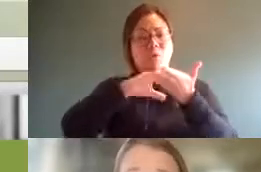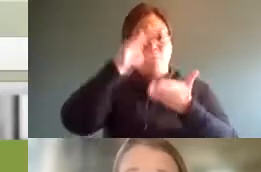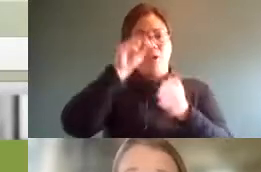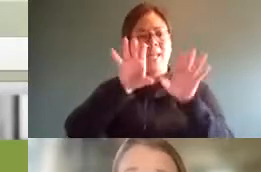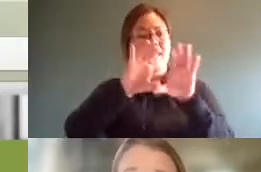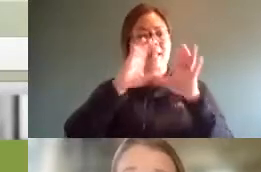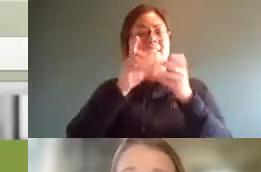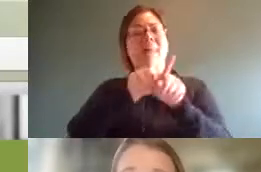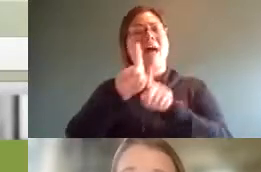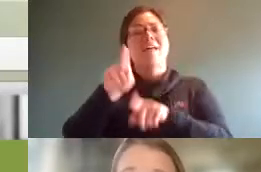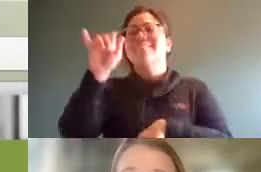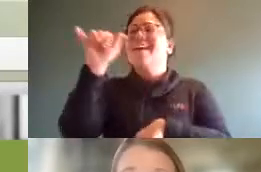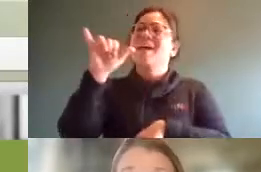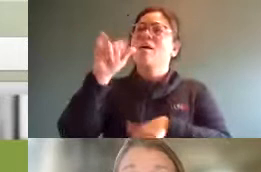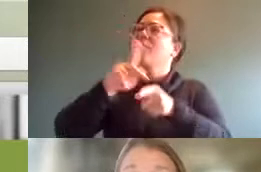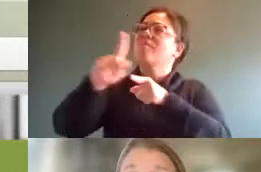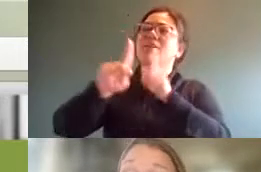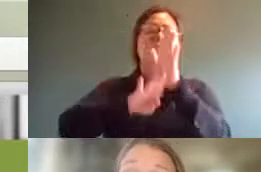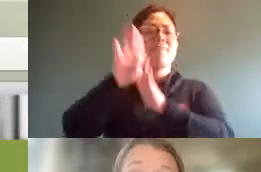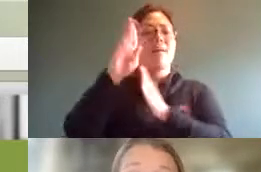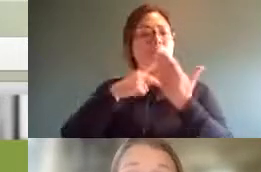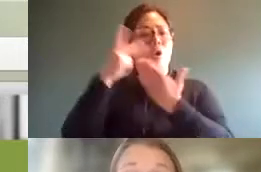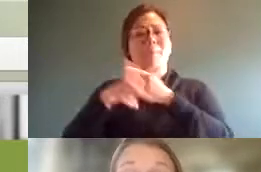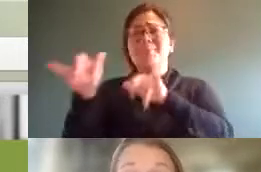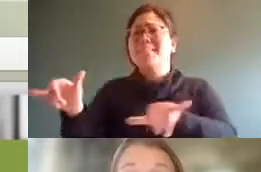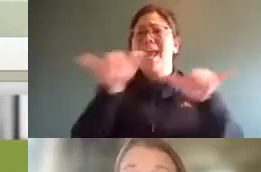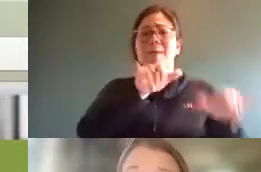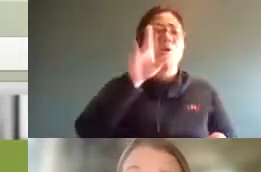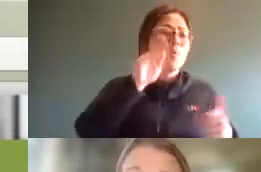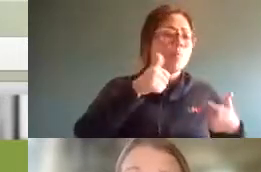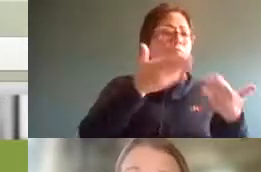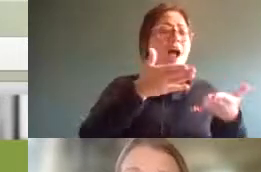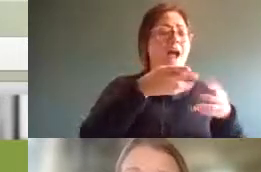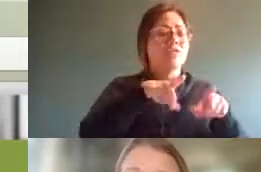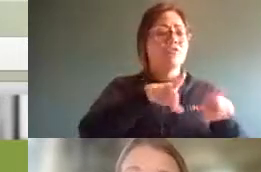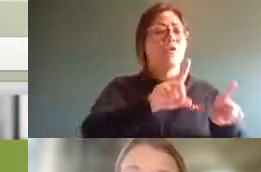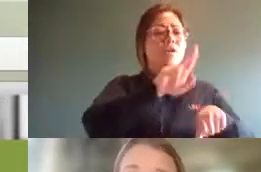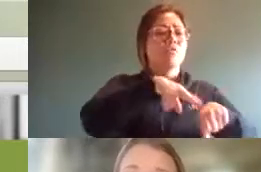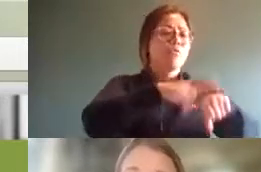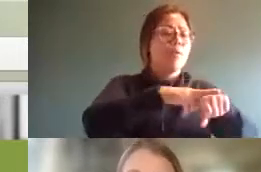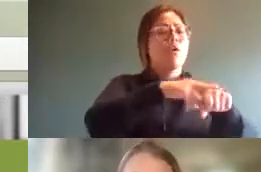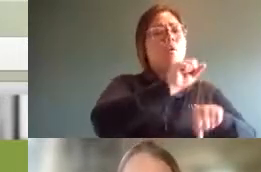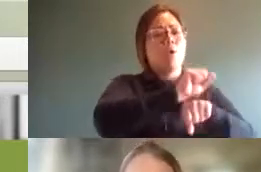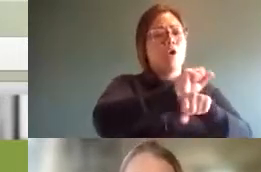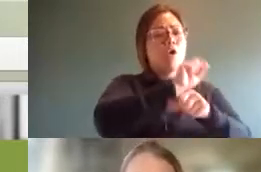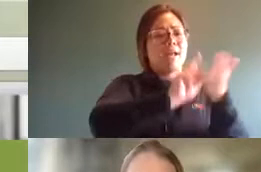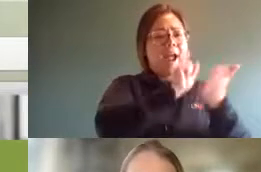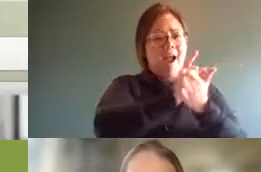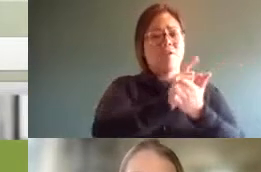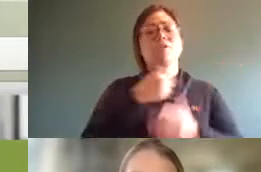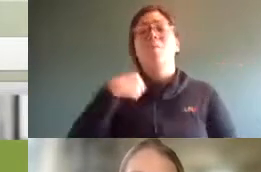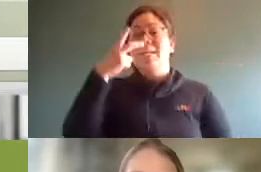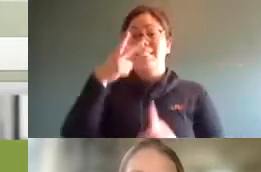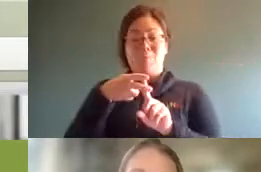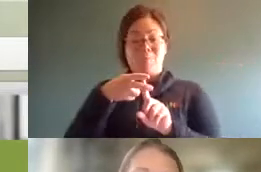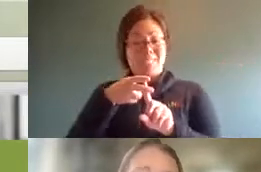other professional development program that you would typically provide during work hours. We do see retention rates in